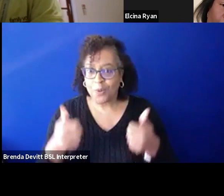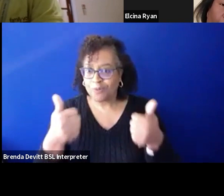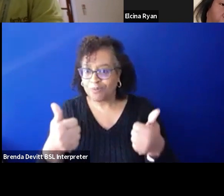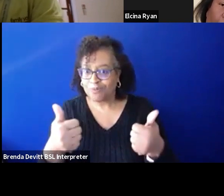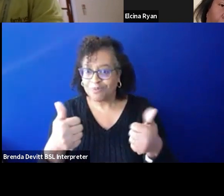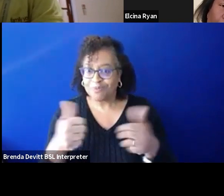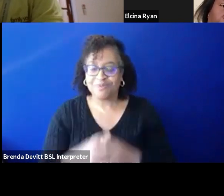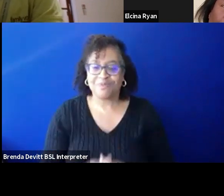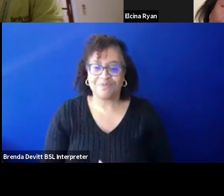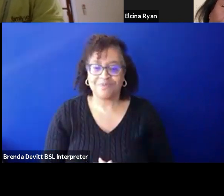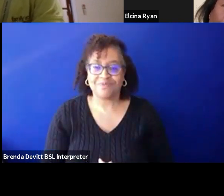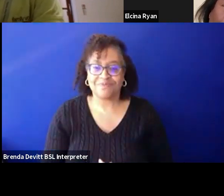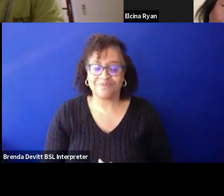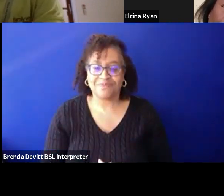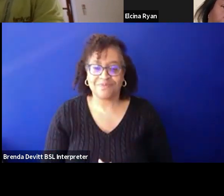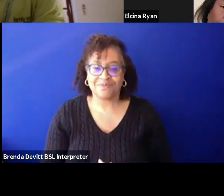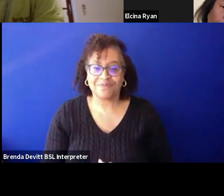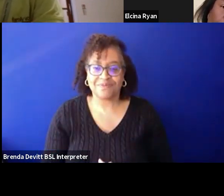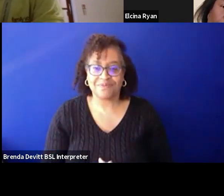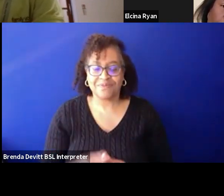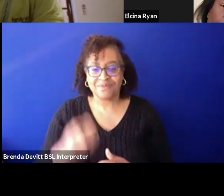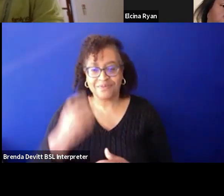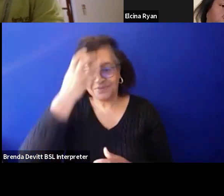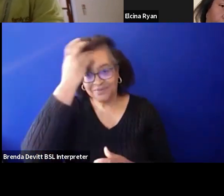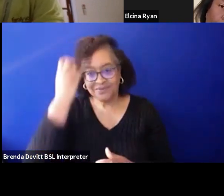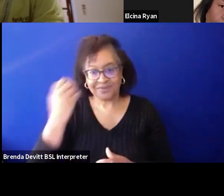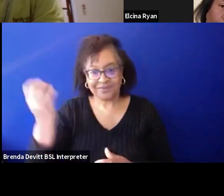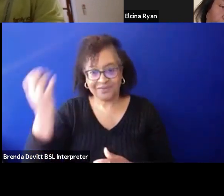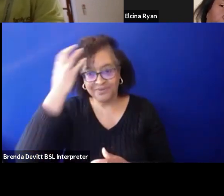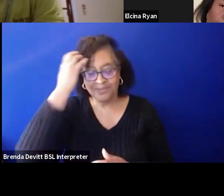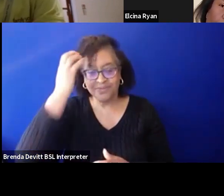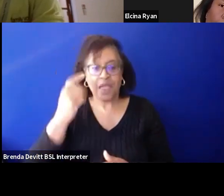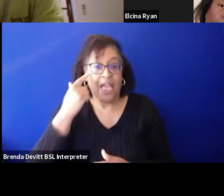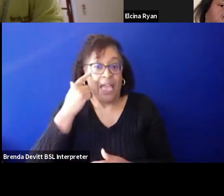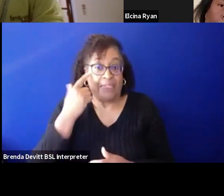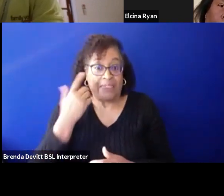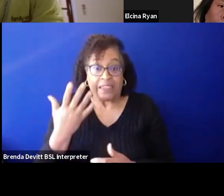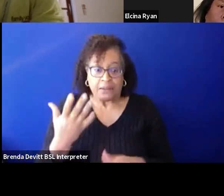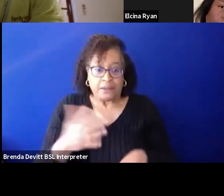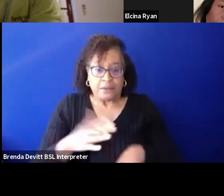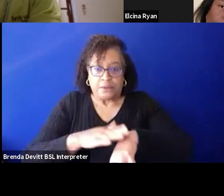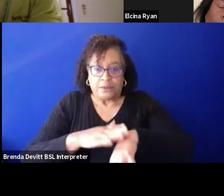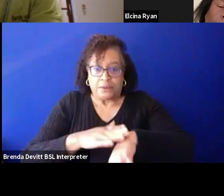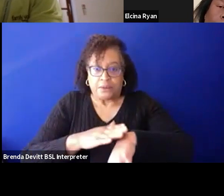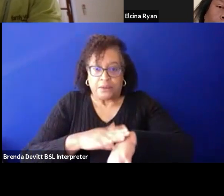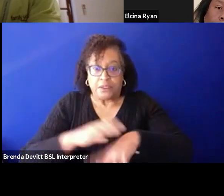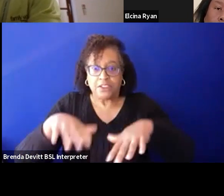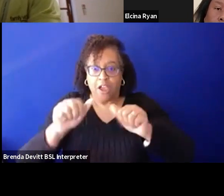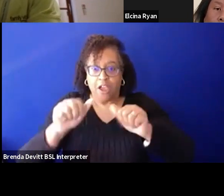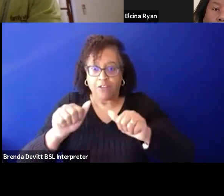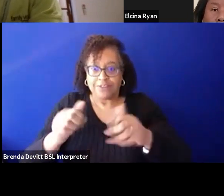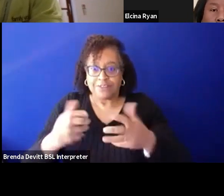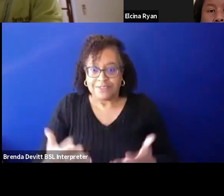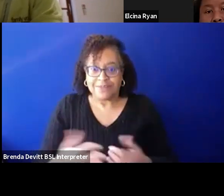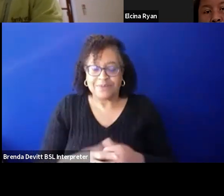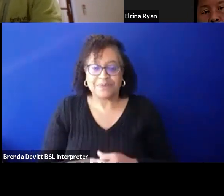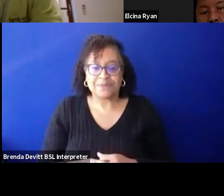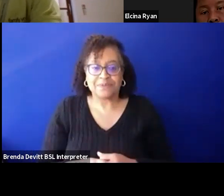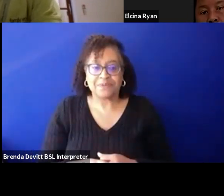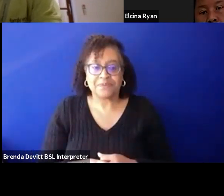Good, good. I think we will have to start the meeting at the moment. So yeah, as you all know